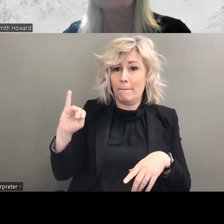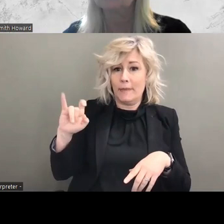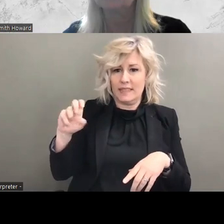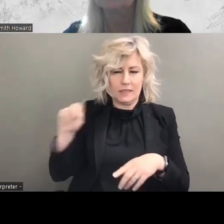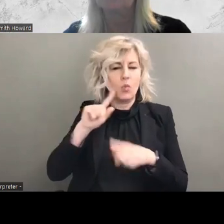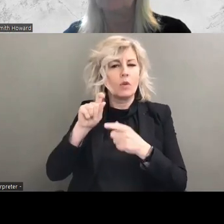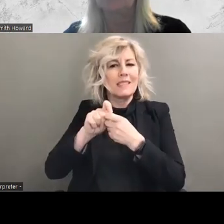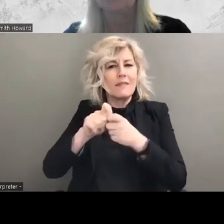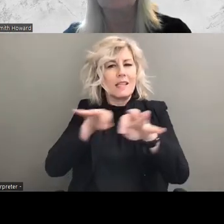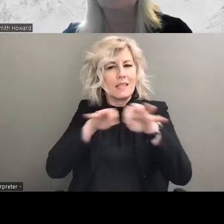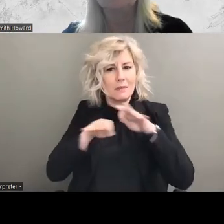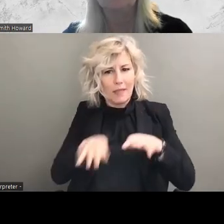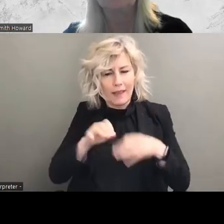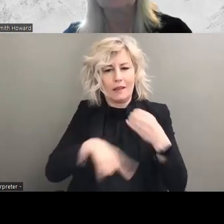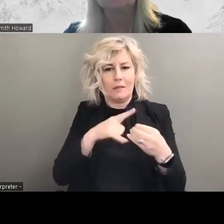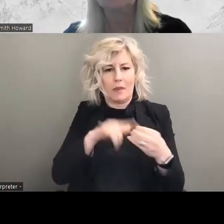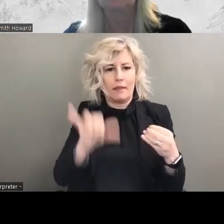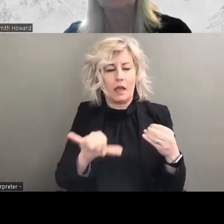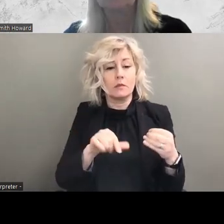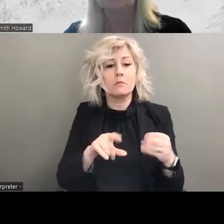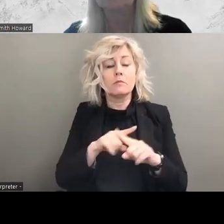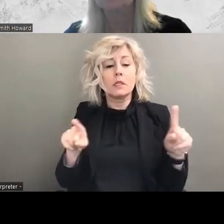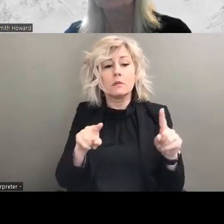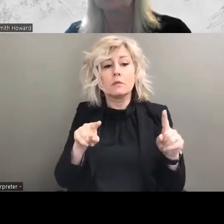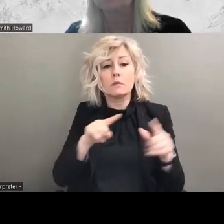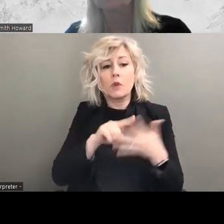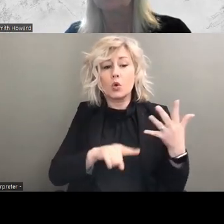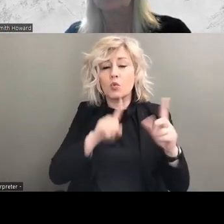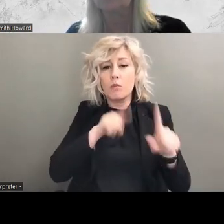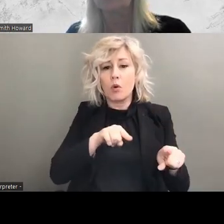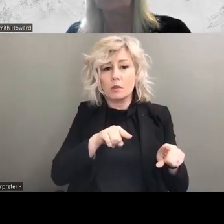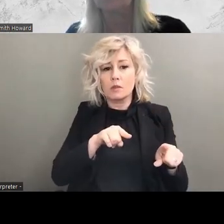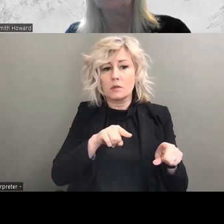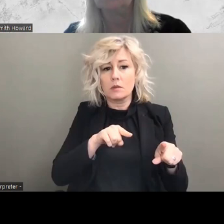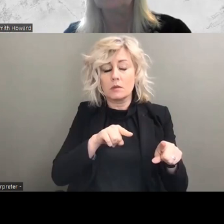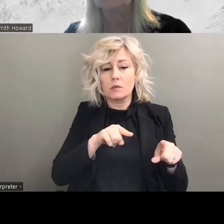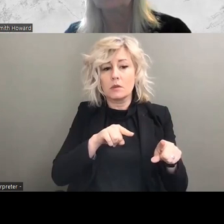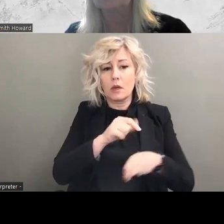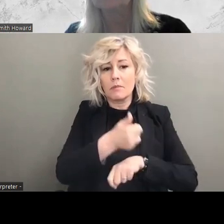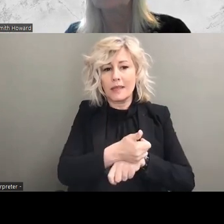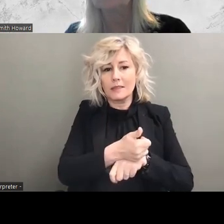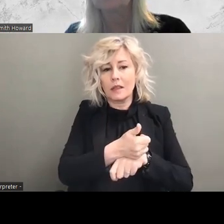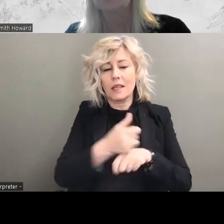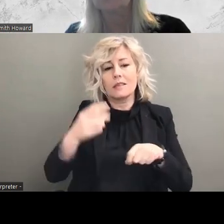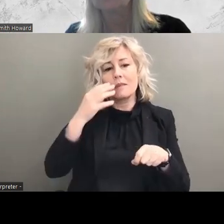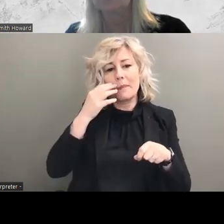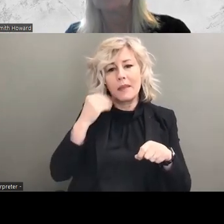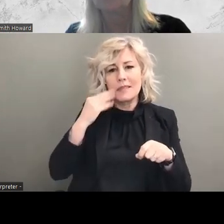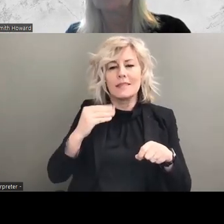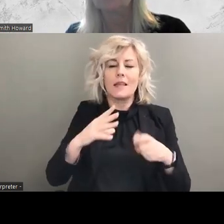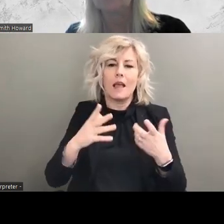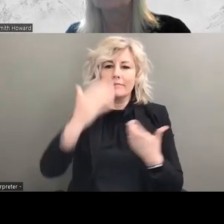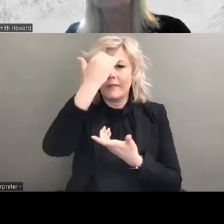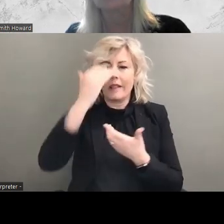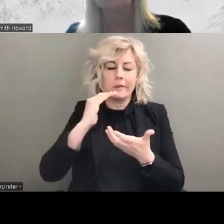more specifically about that. But these reports are based primarily on the experiences and knowledge gained